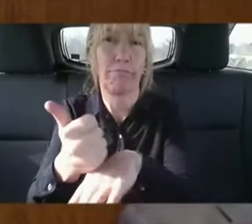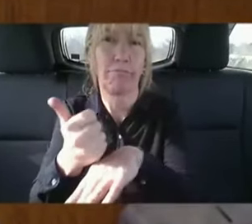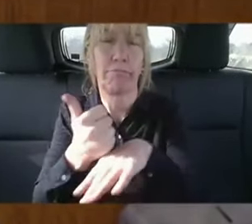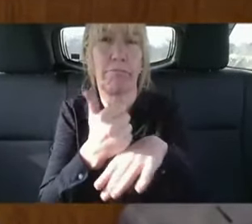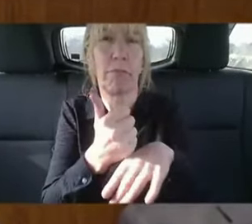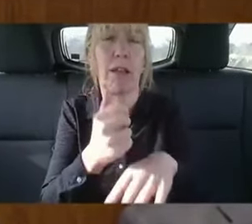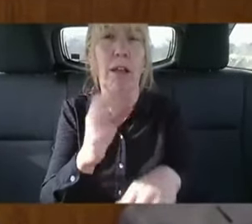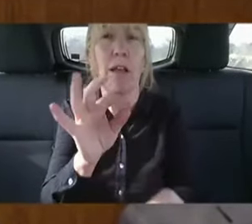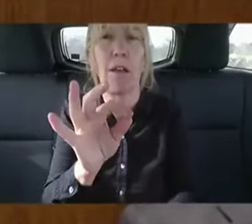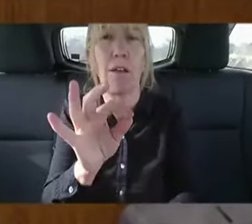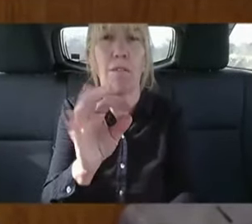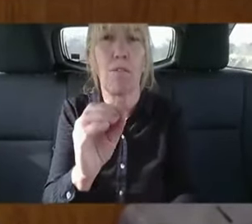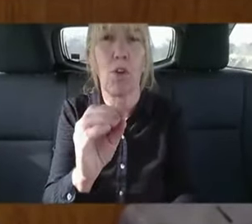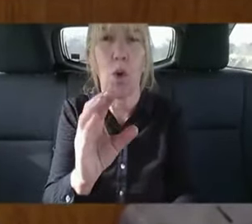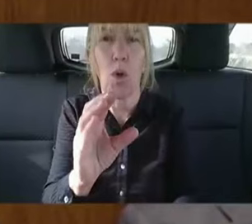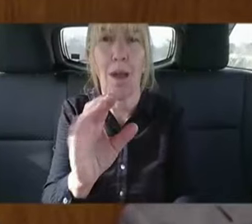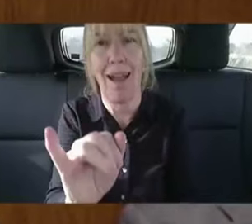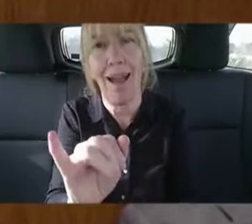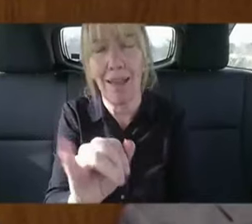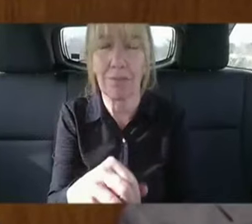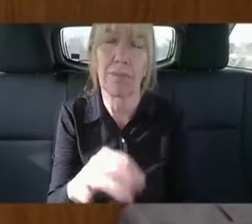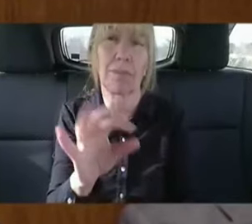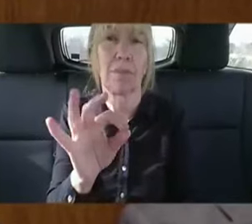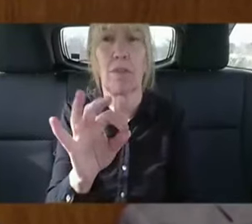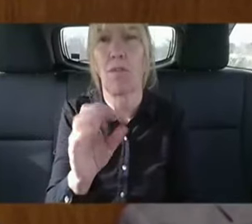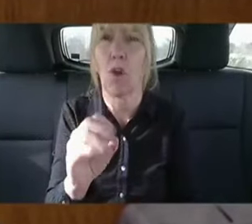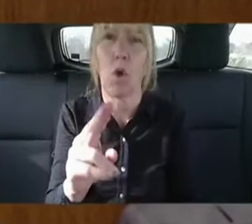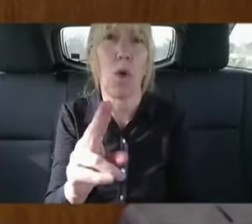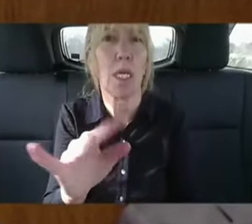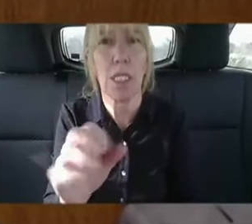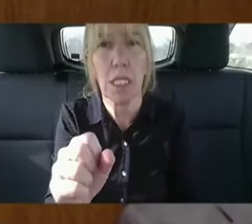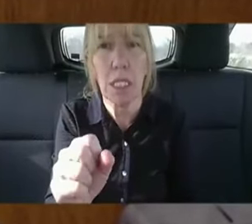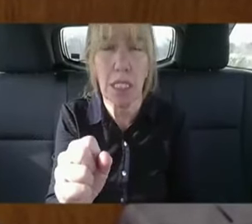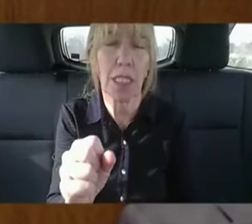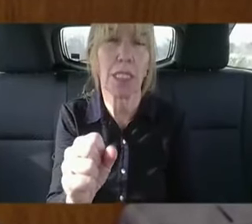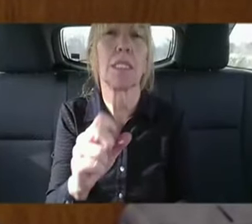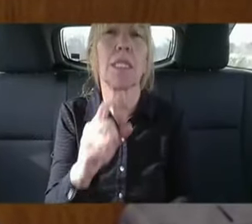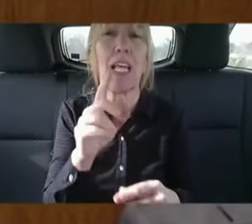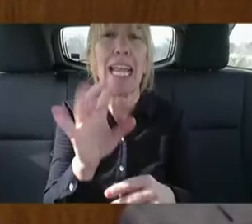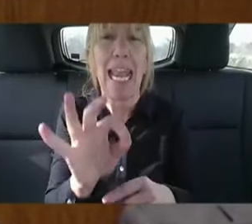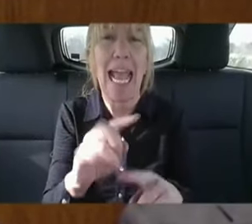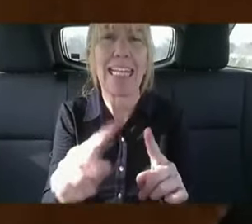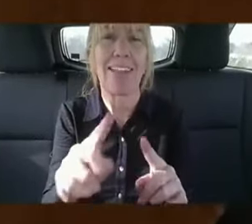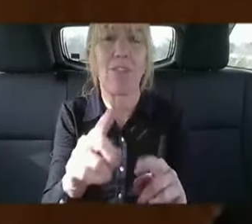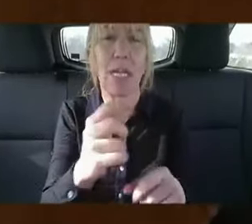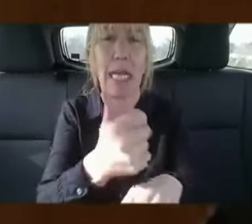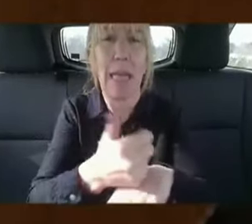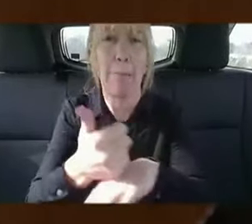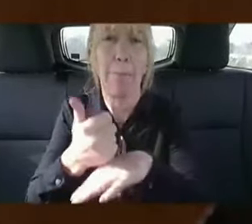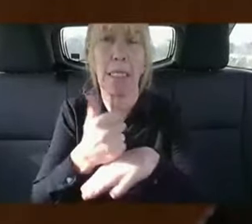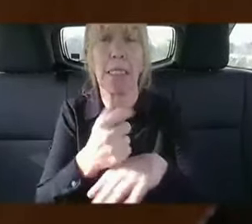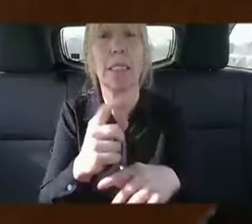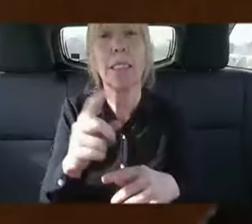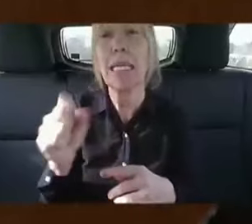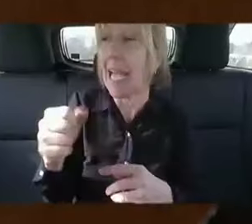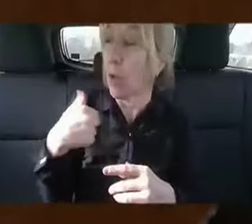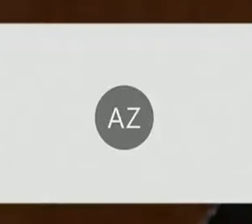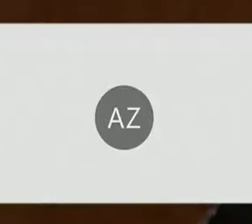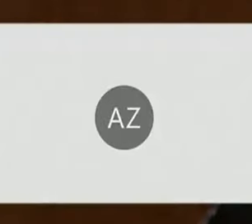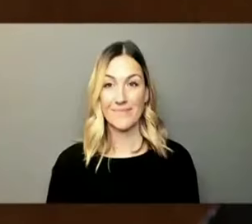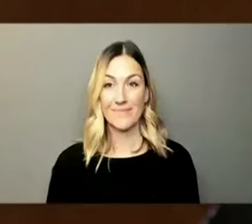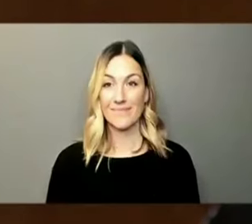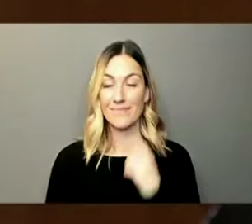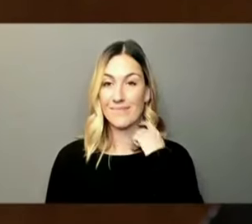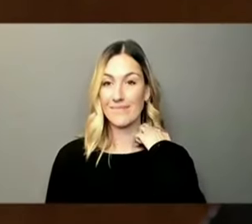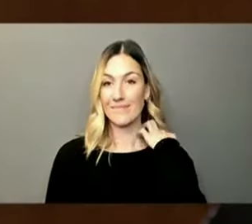foci, the focuses, 9 different campuses? Yeah, we actually had our kickoff meeting yesterday, and it's